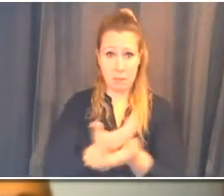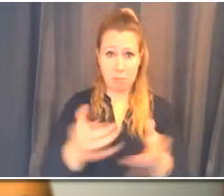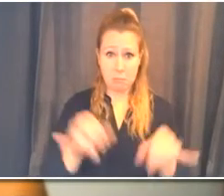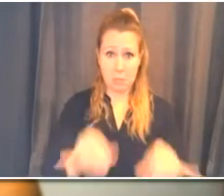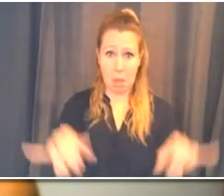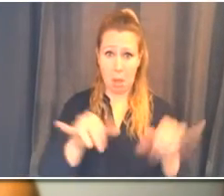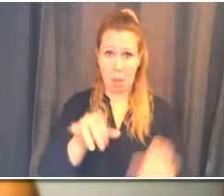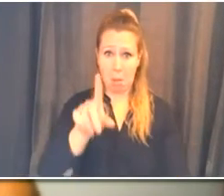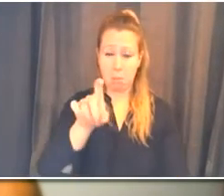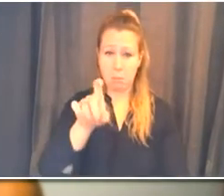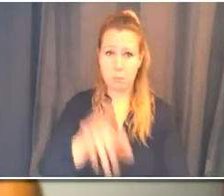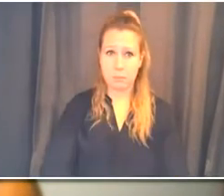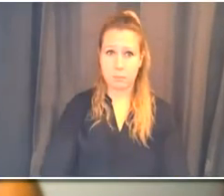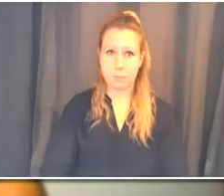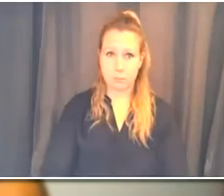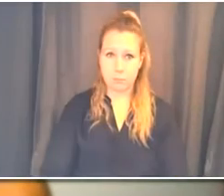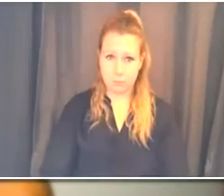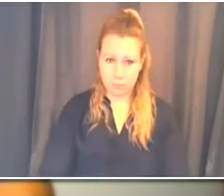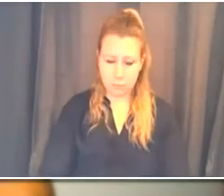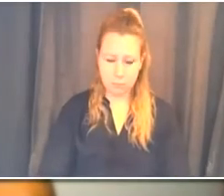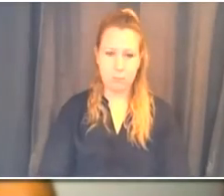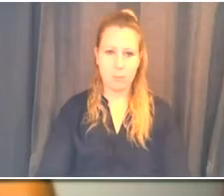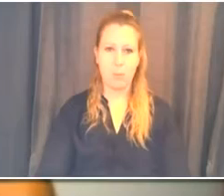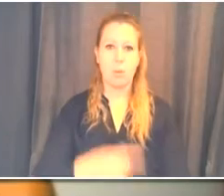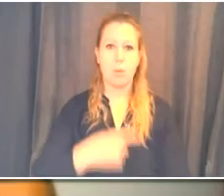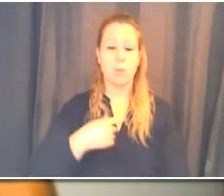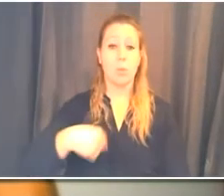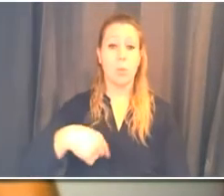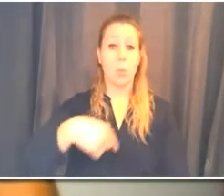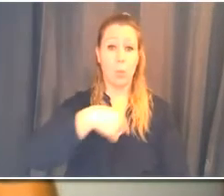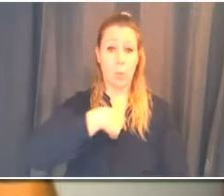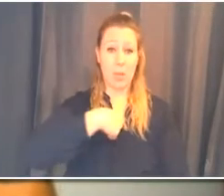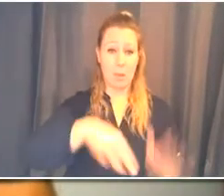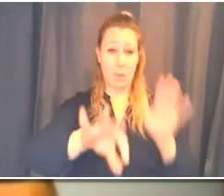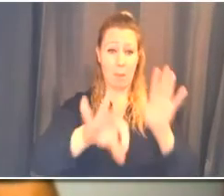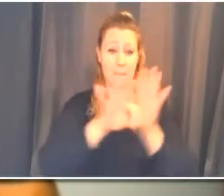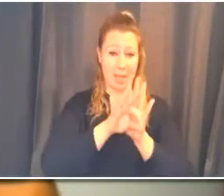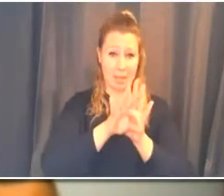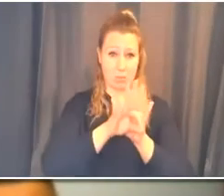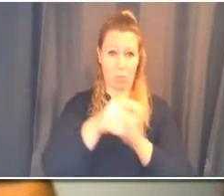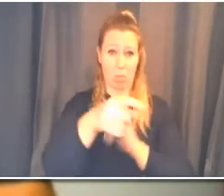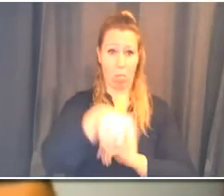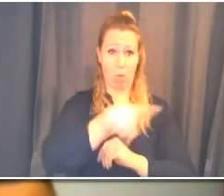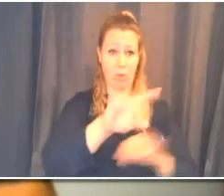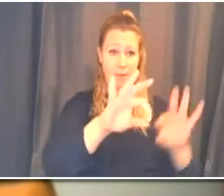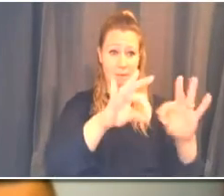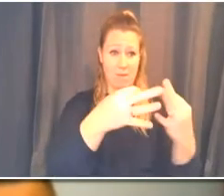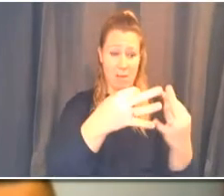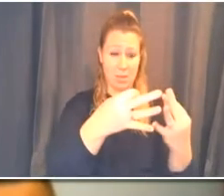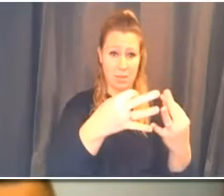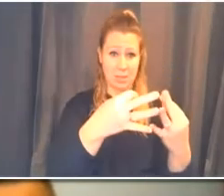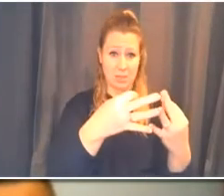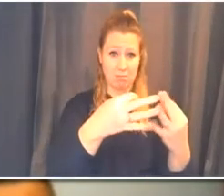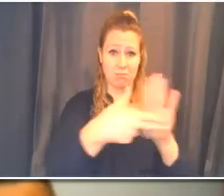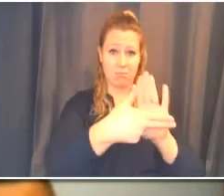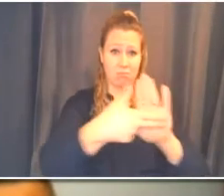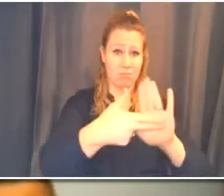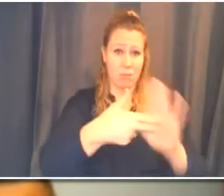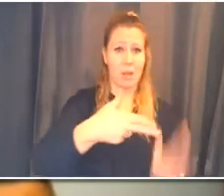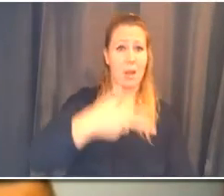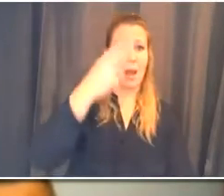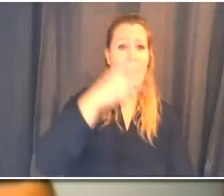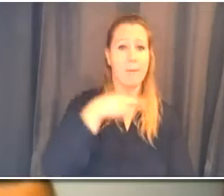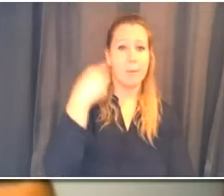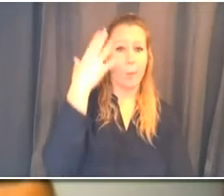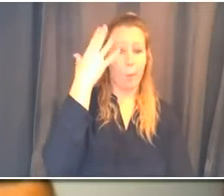times a month minimum sometimes we get more visits in sometimes they call us Etc all right because